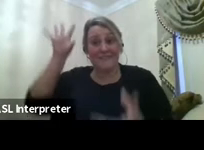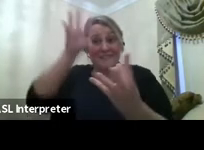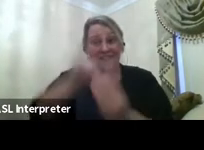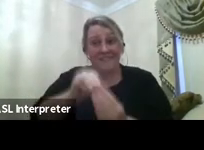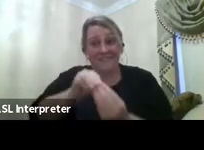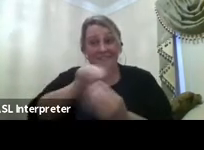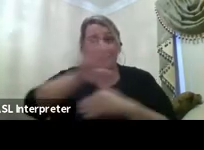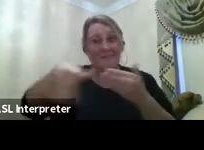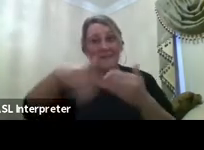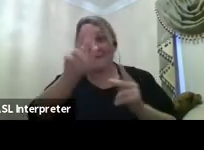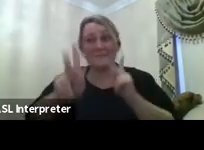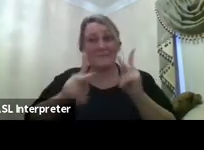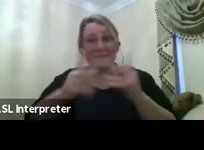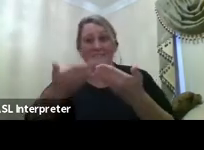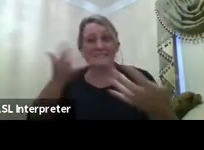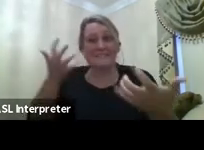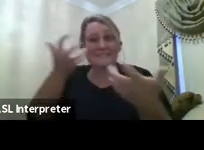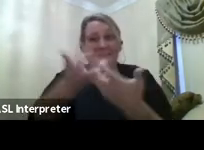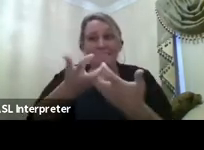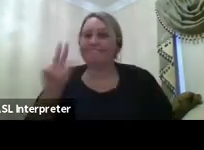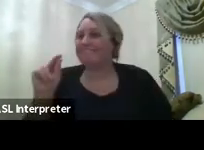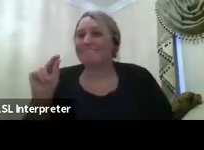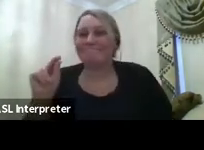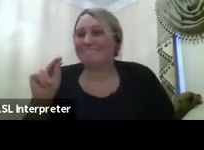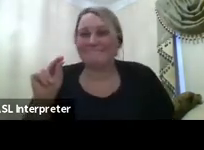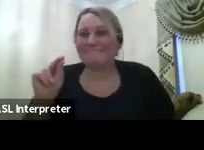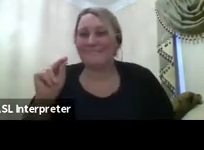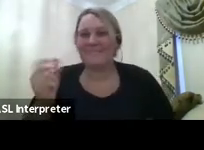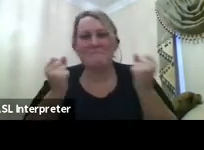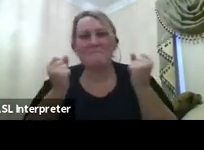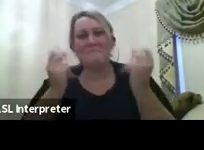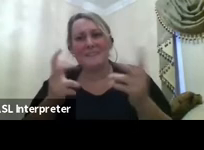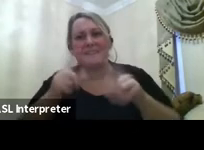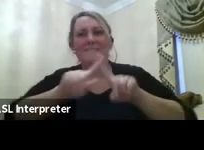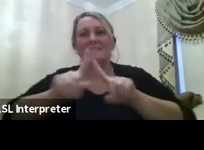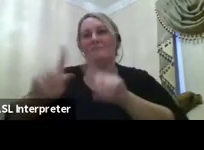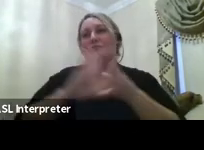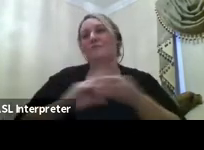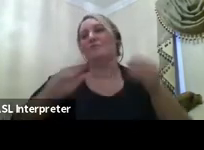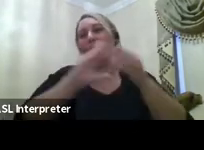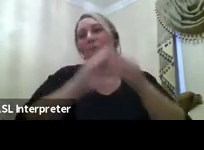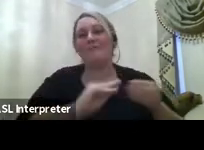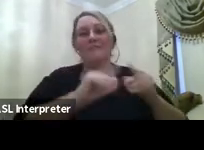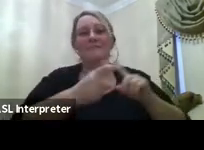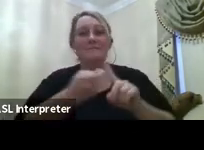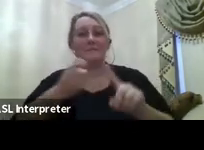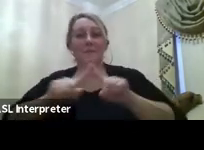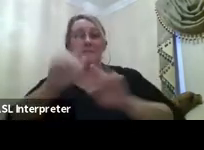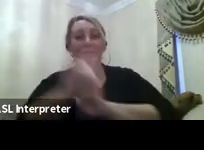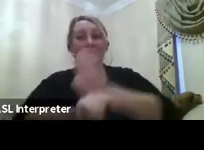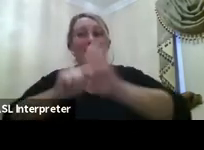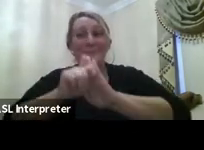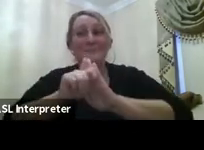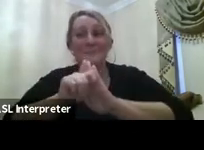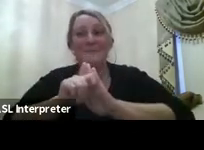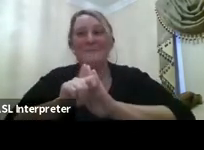concurrent narratives happening. And also, you know, to realize that, like I said before, like we were always there. So for part of my